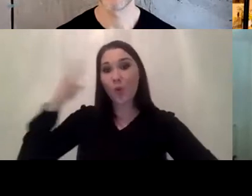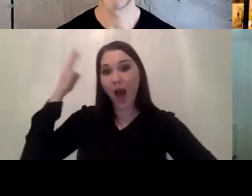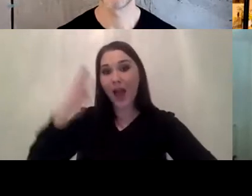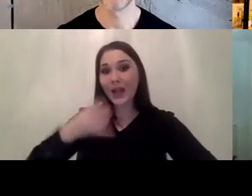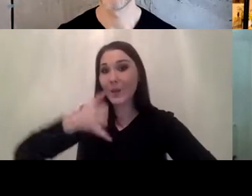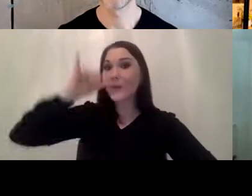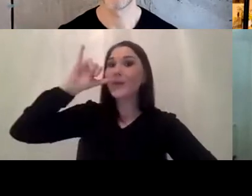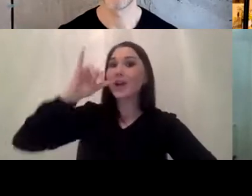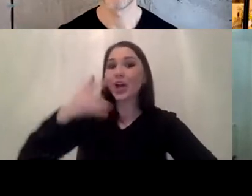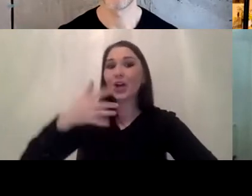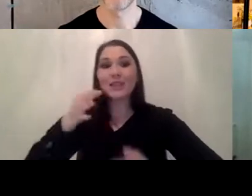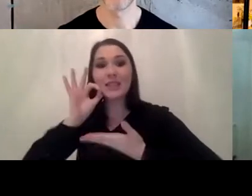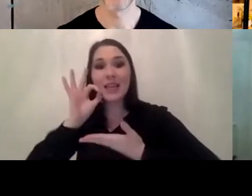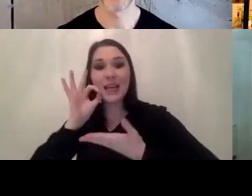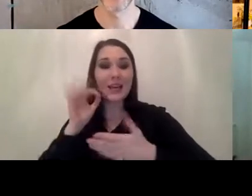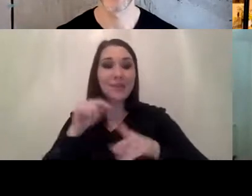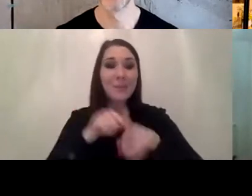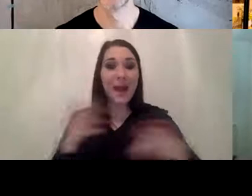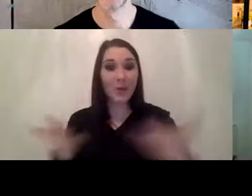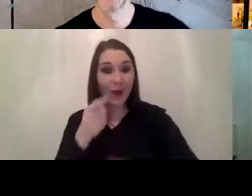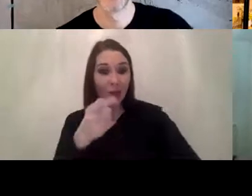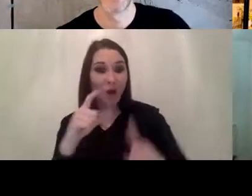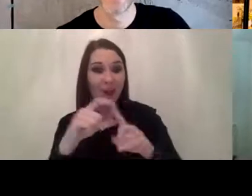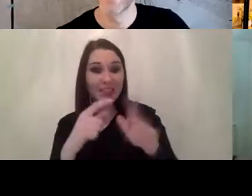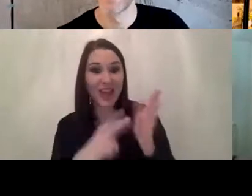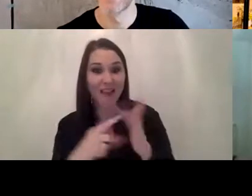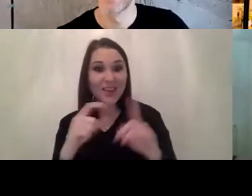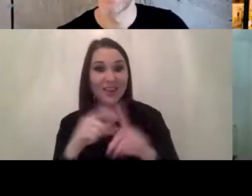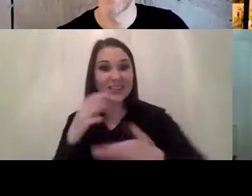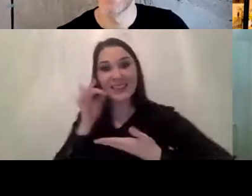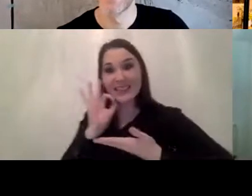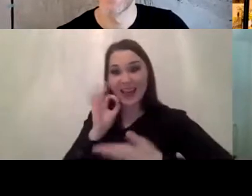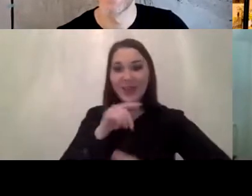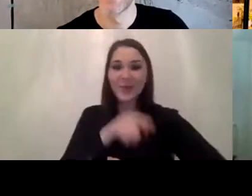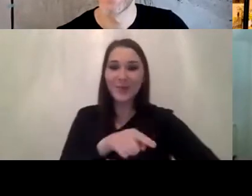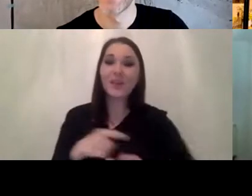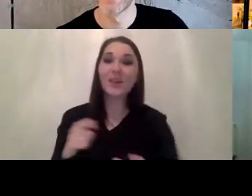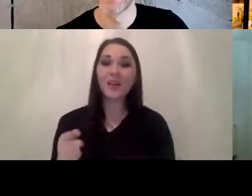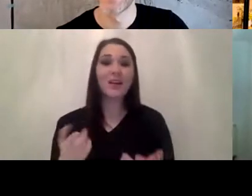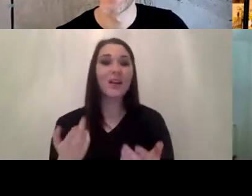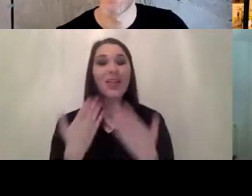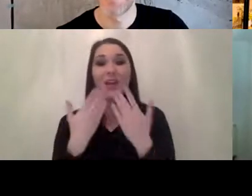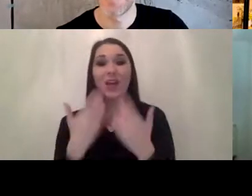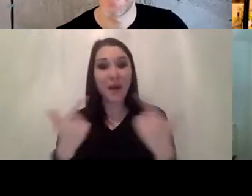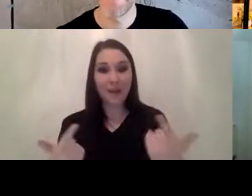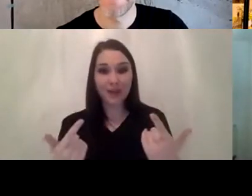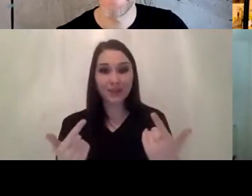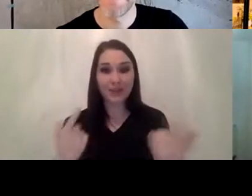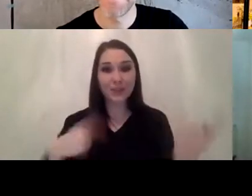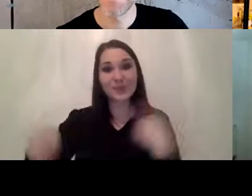tea, depending on where you are. It's you, David. And then we can go from there. But look, thank you very much, everyone,